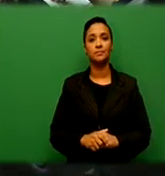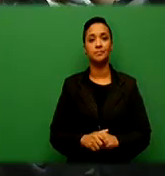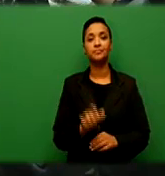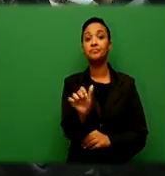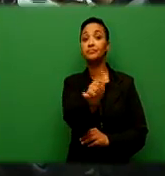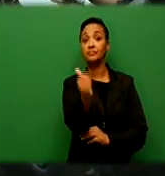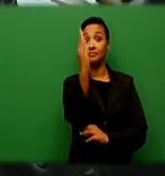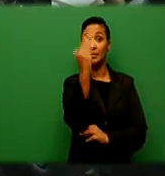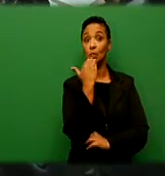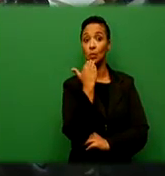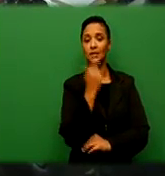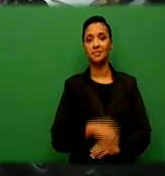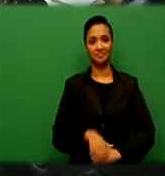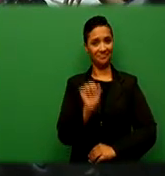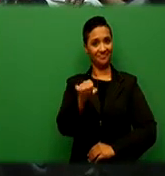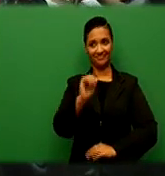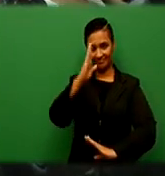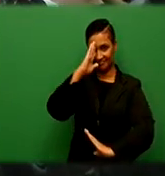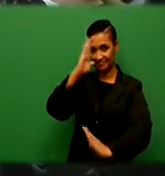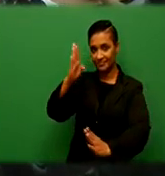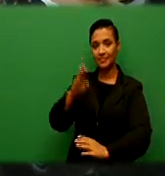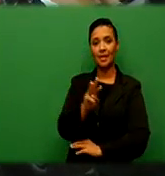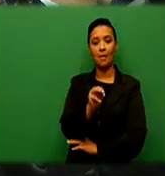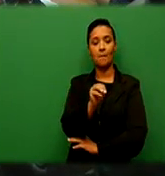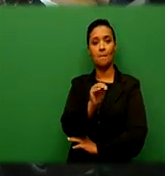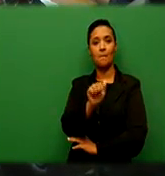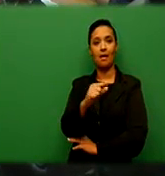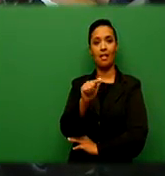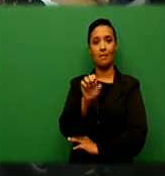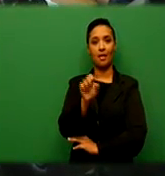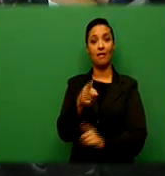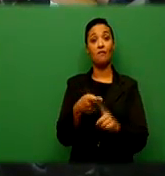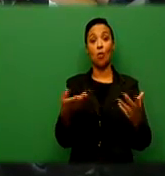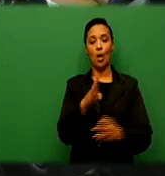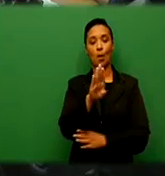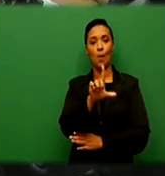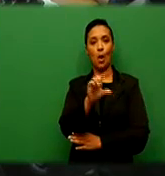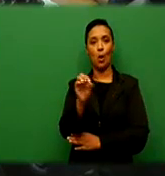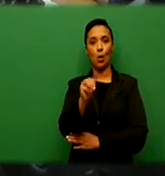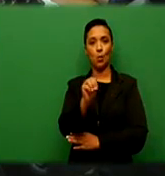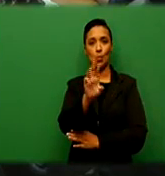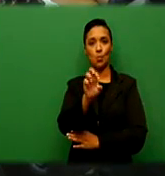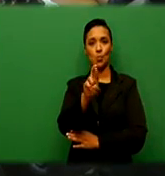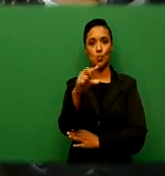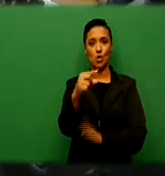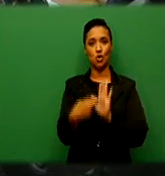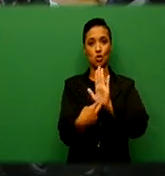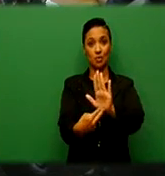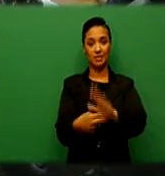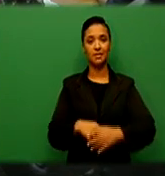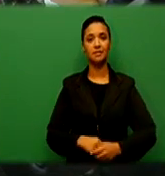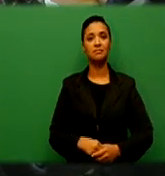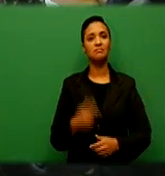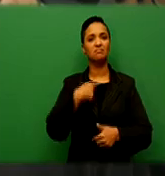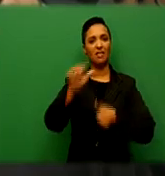There was another hand, right? Yes, afternoon, Governor. I'm Kgelang Batha from Bloomberg News. Just following up on my question from